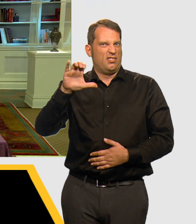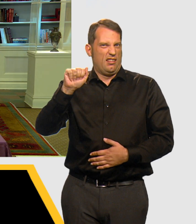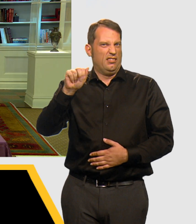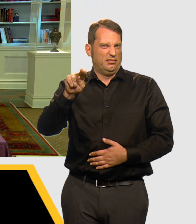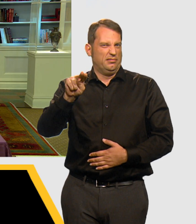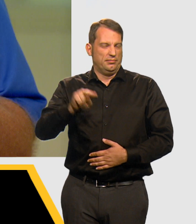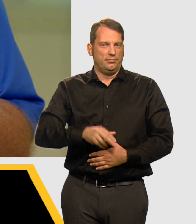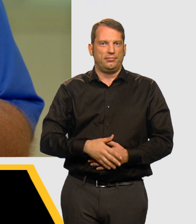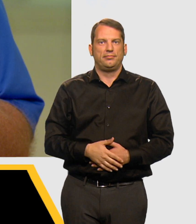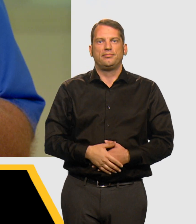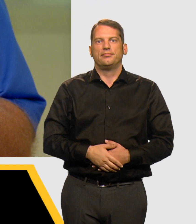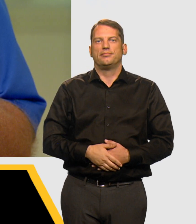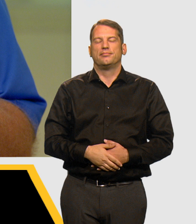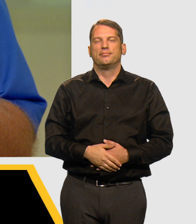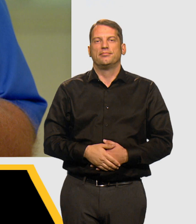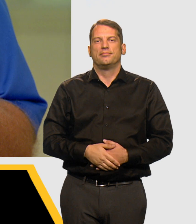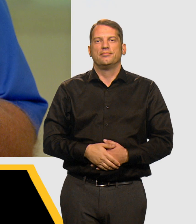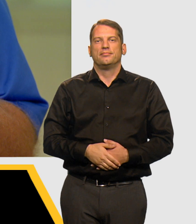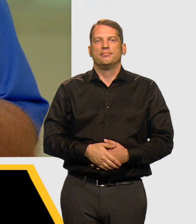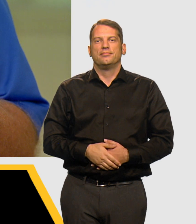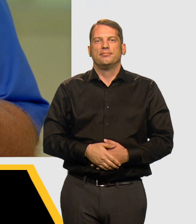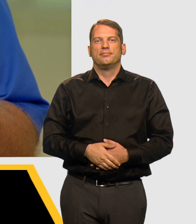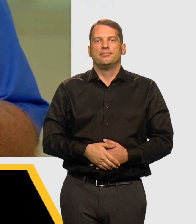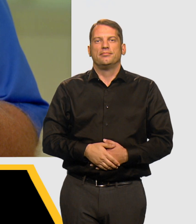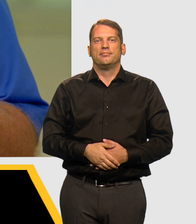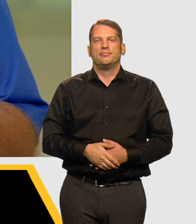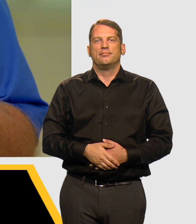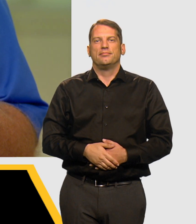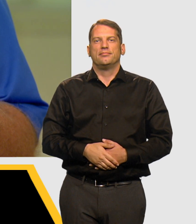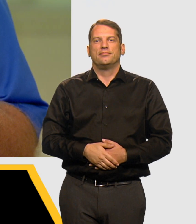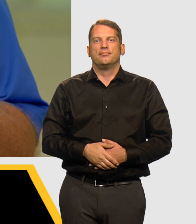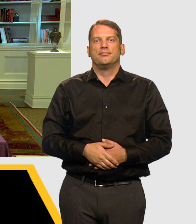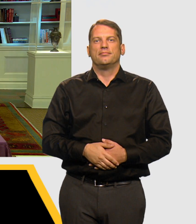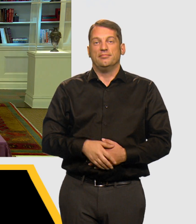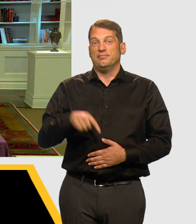This is the nasal spray known as Narcan.